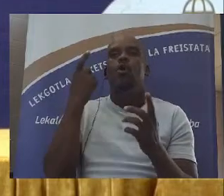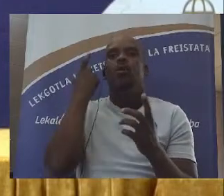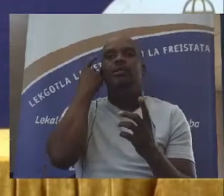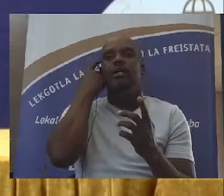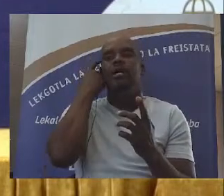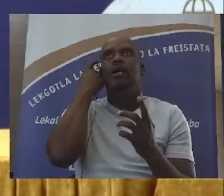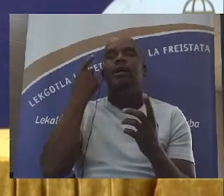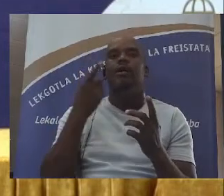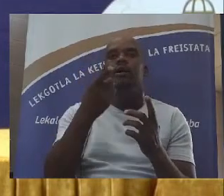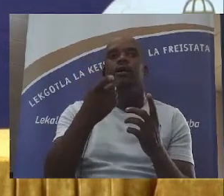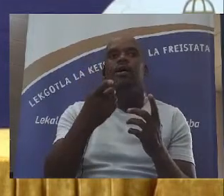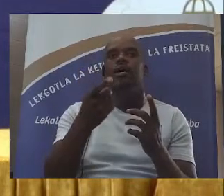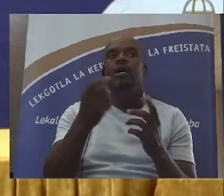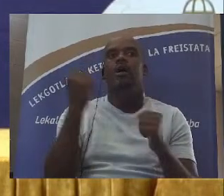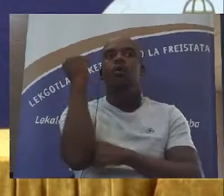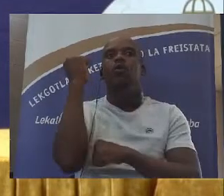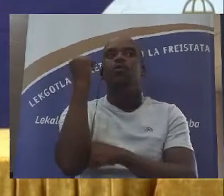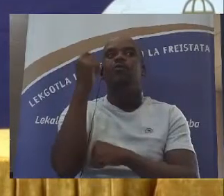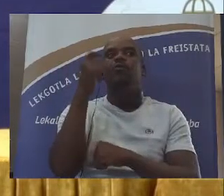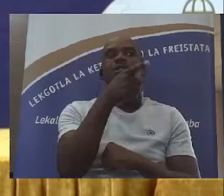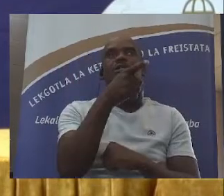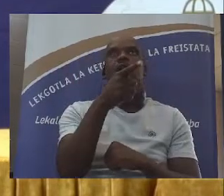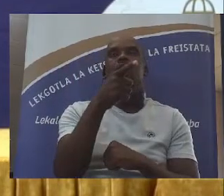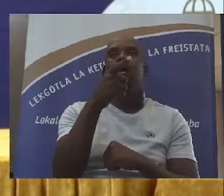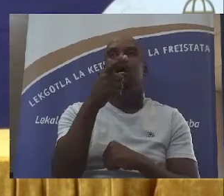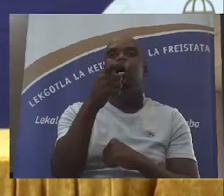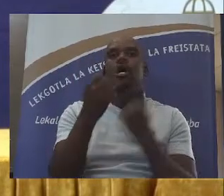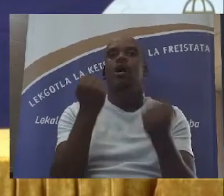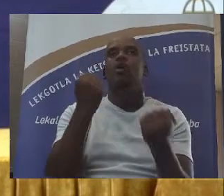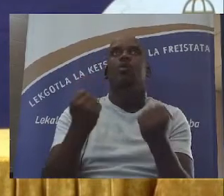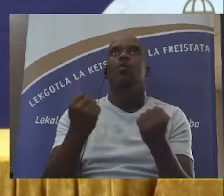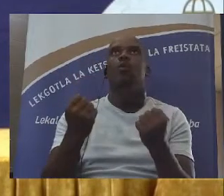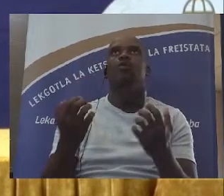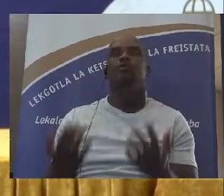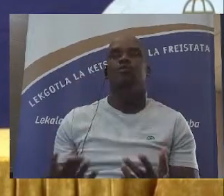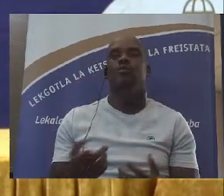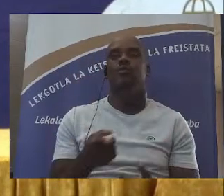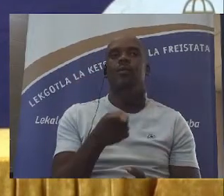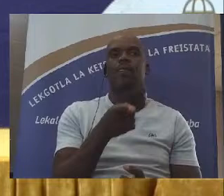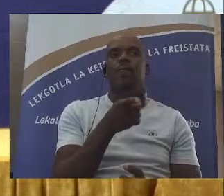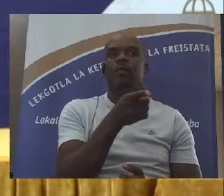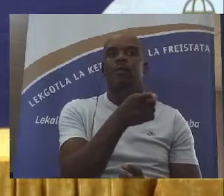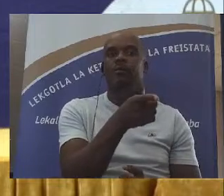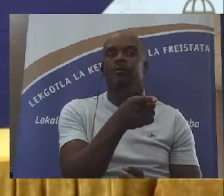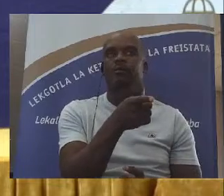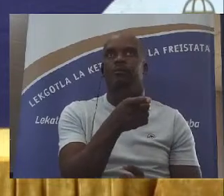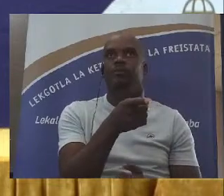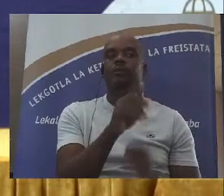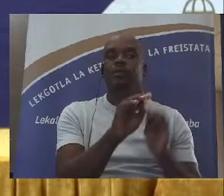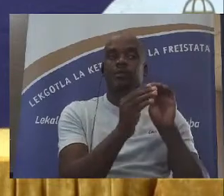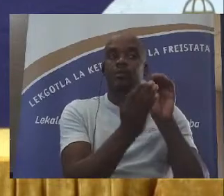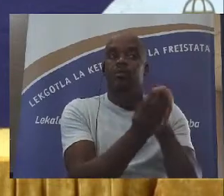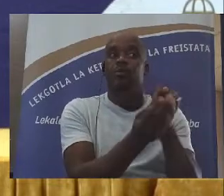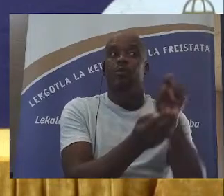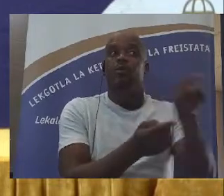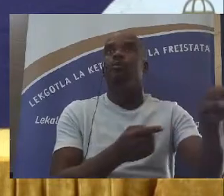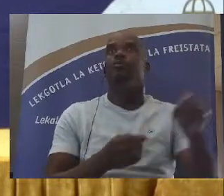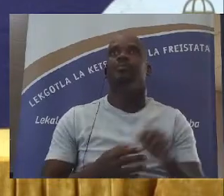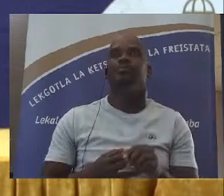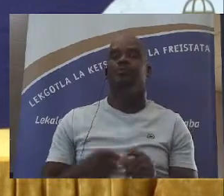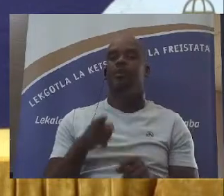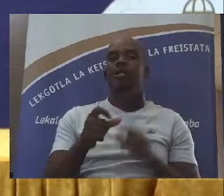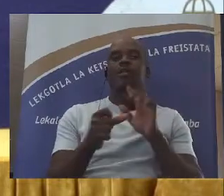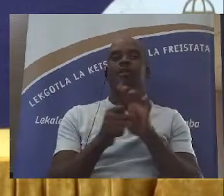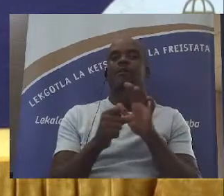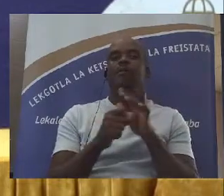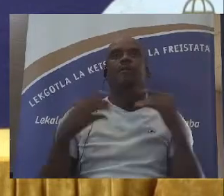has the jurisdiction in the matter that had been heard by the court. This is important